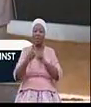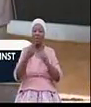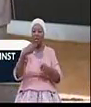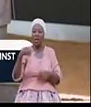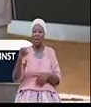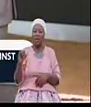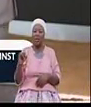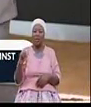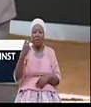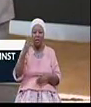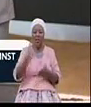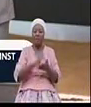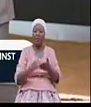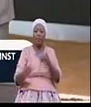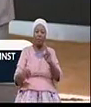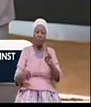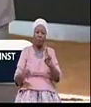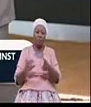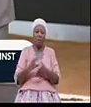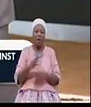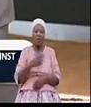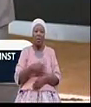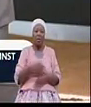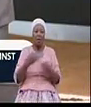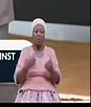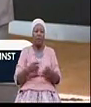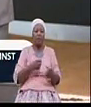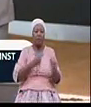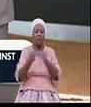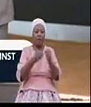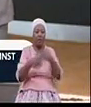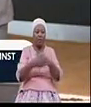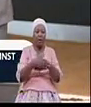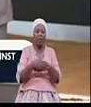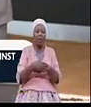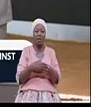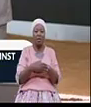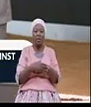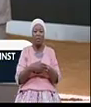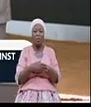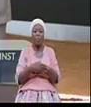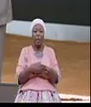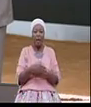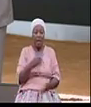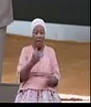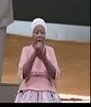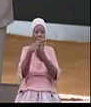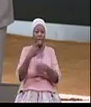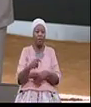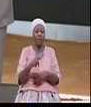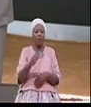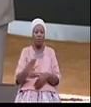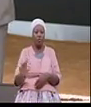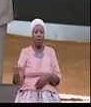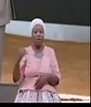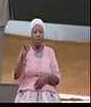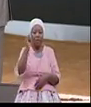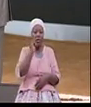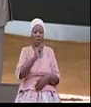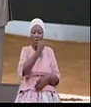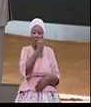look at verse 2 now, avenge the children of Israel of